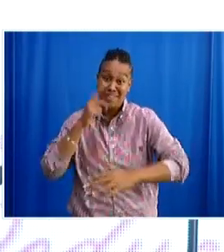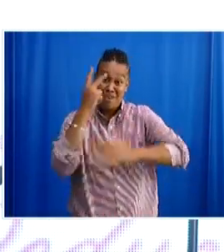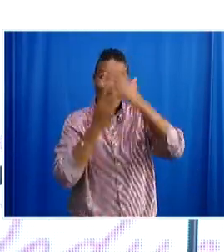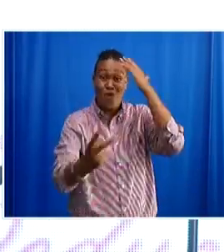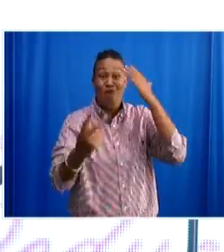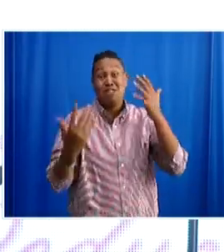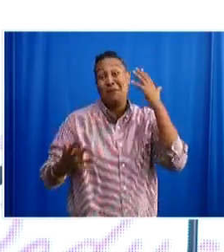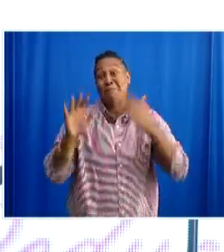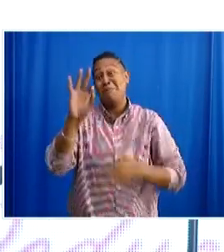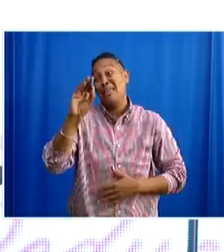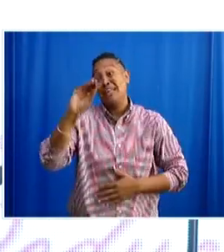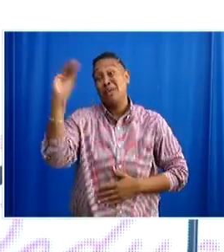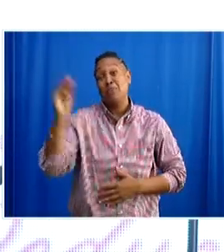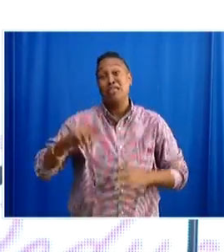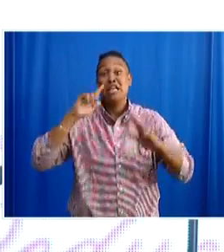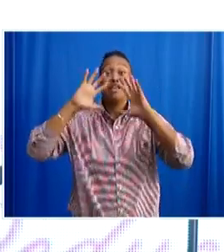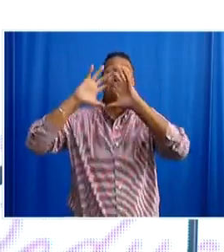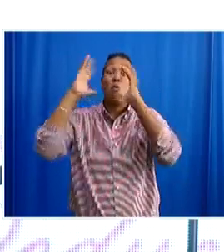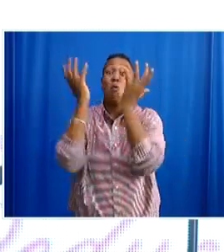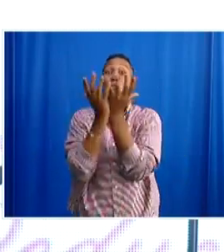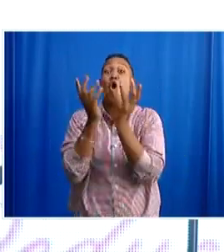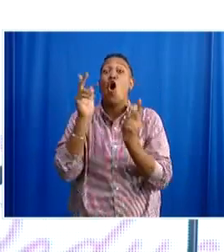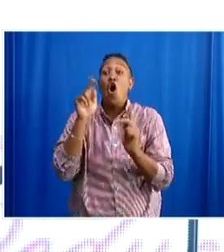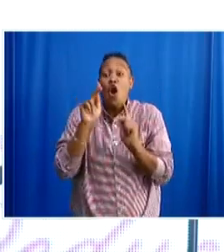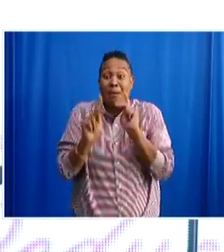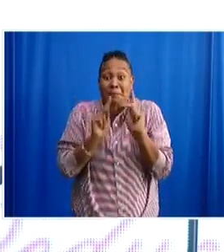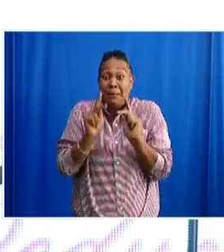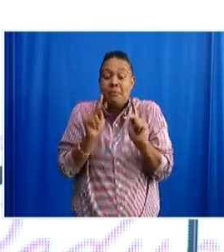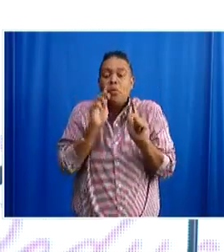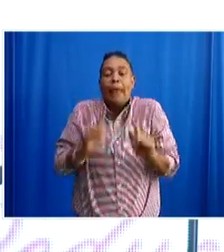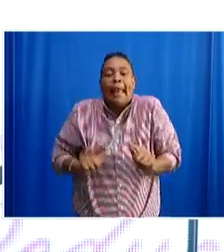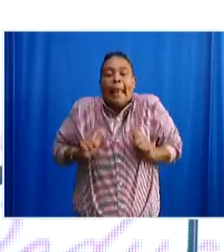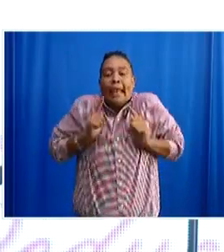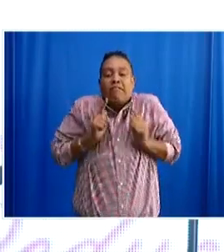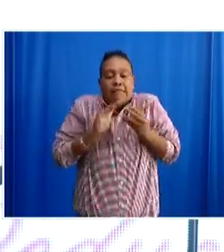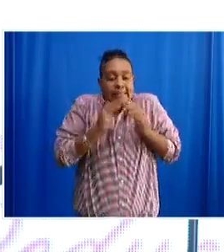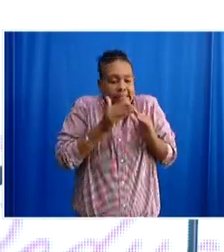probably 90% of the world's population will live in urban centers.